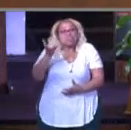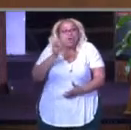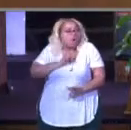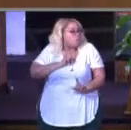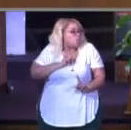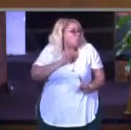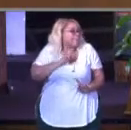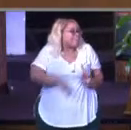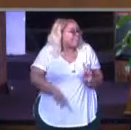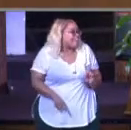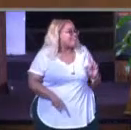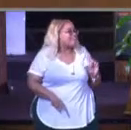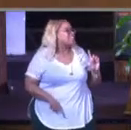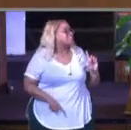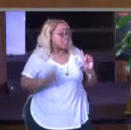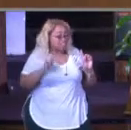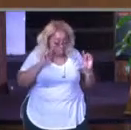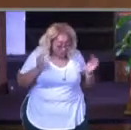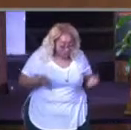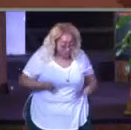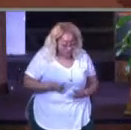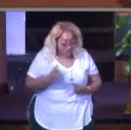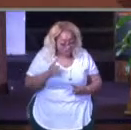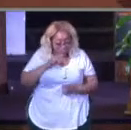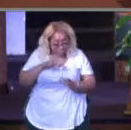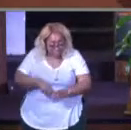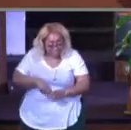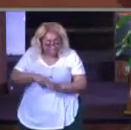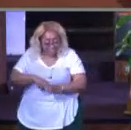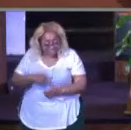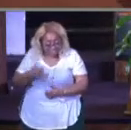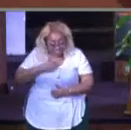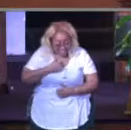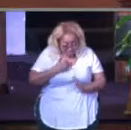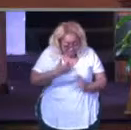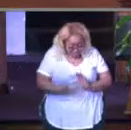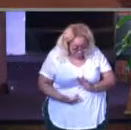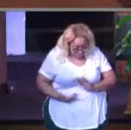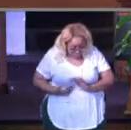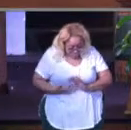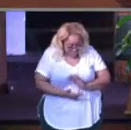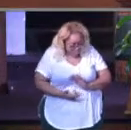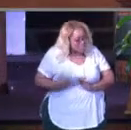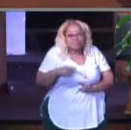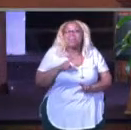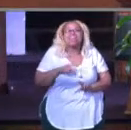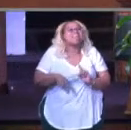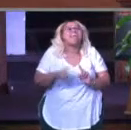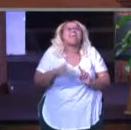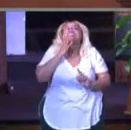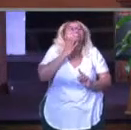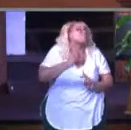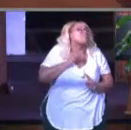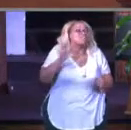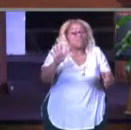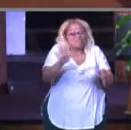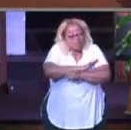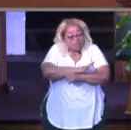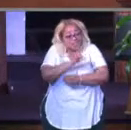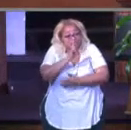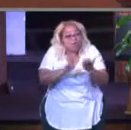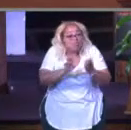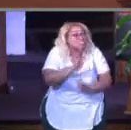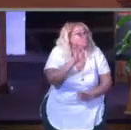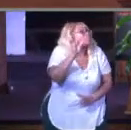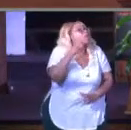own. The hurt can sit inside of us like a blockade, and we will not experience the fullness of